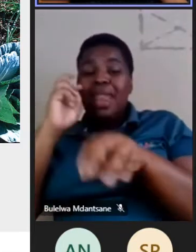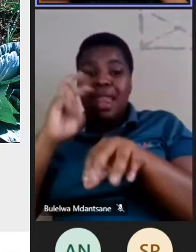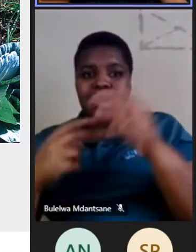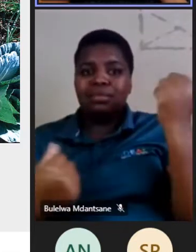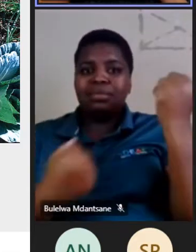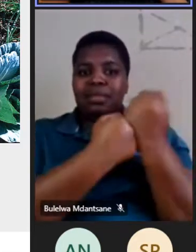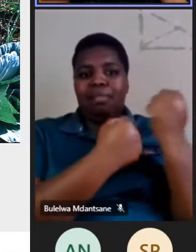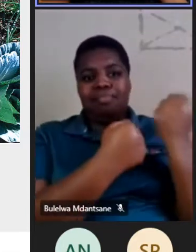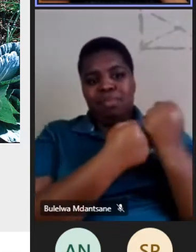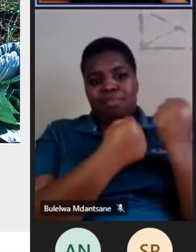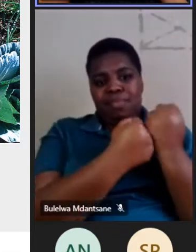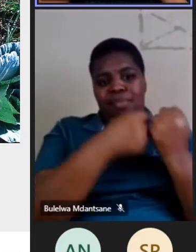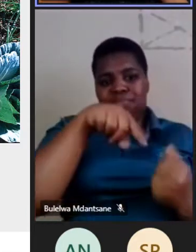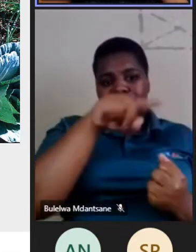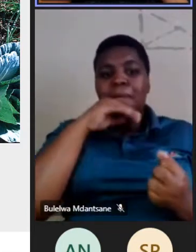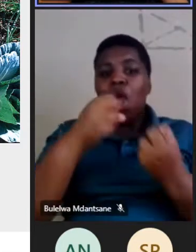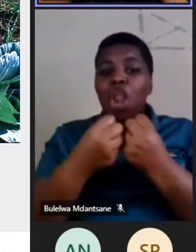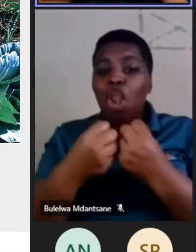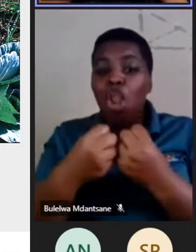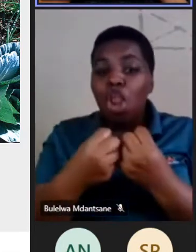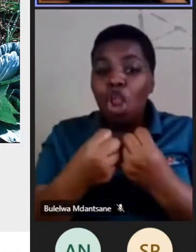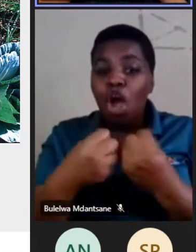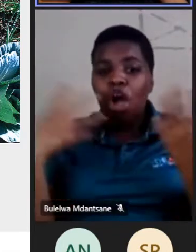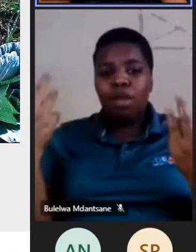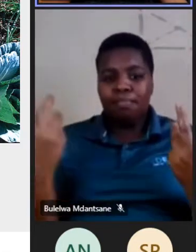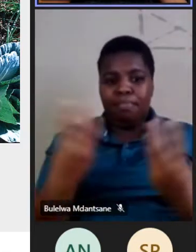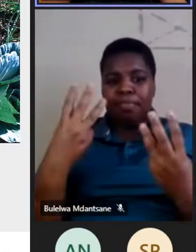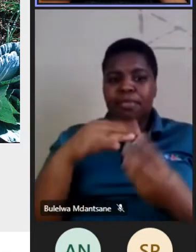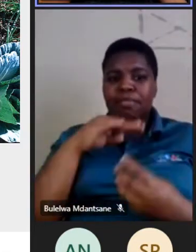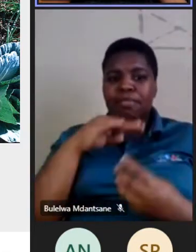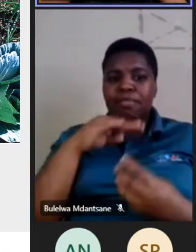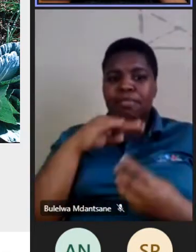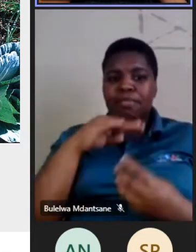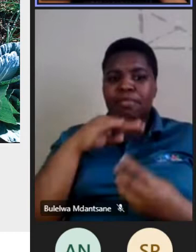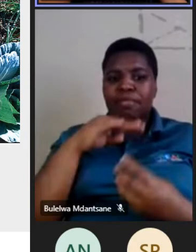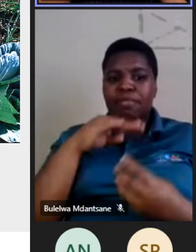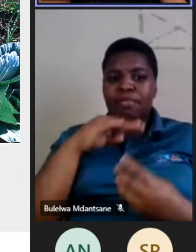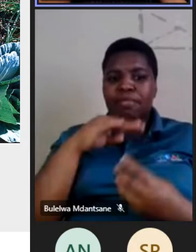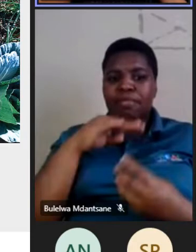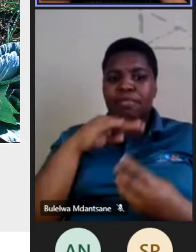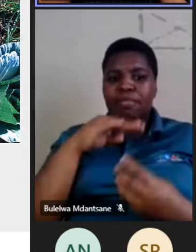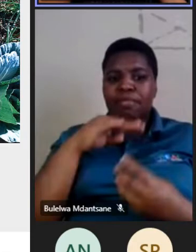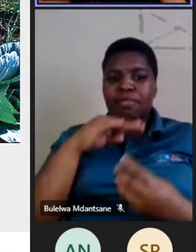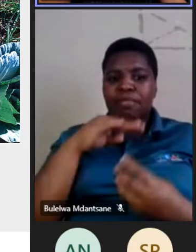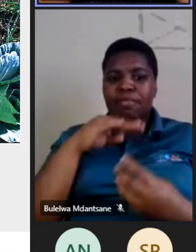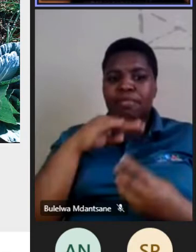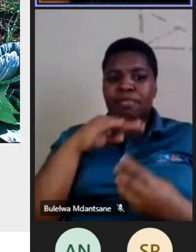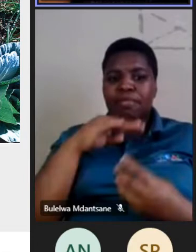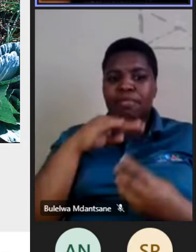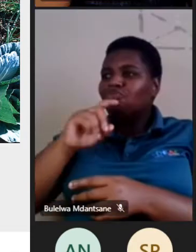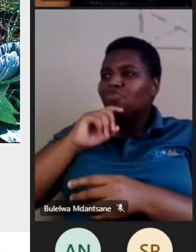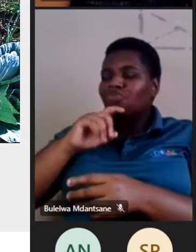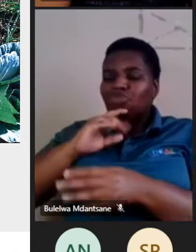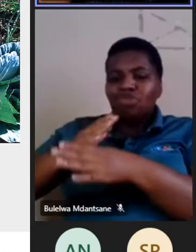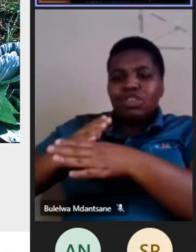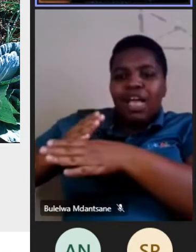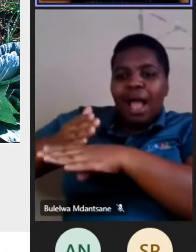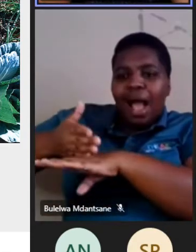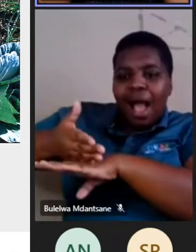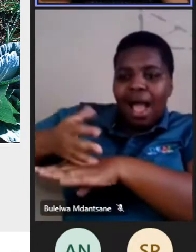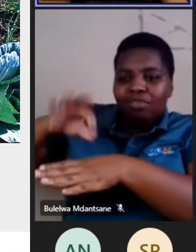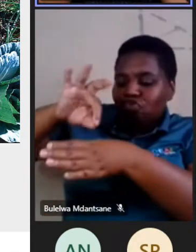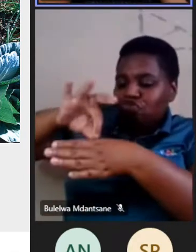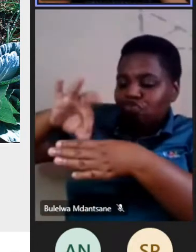in the rural areas is that, and that's particular women without disabilities, they started gardening and increased the